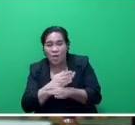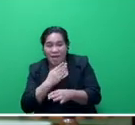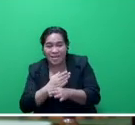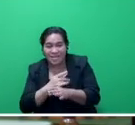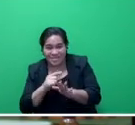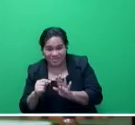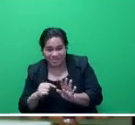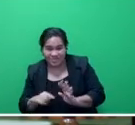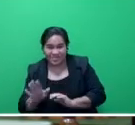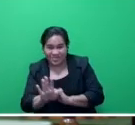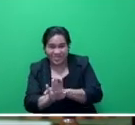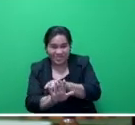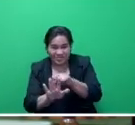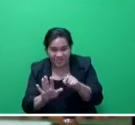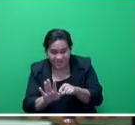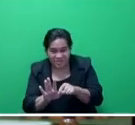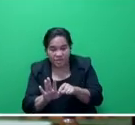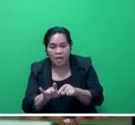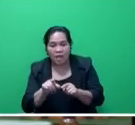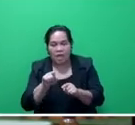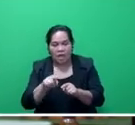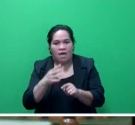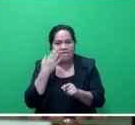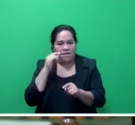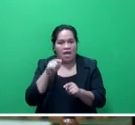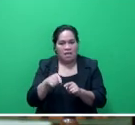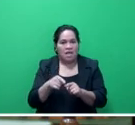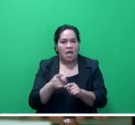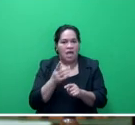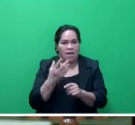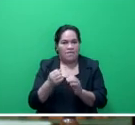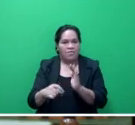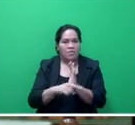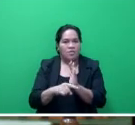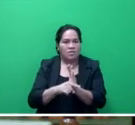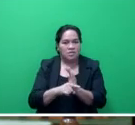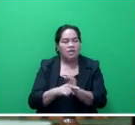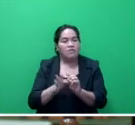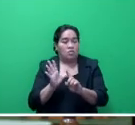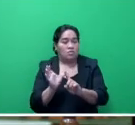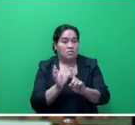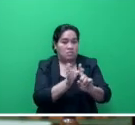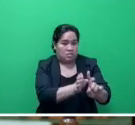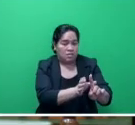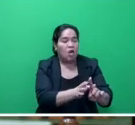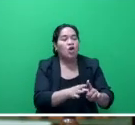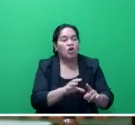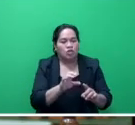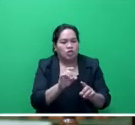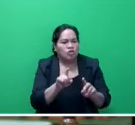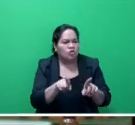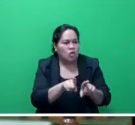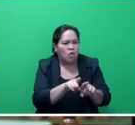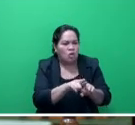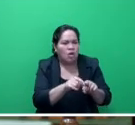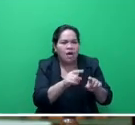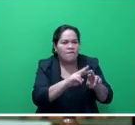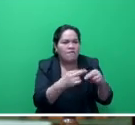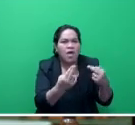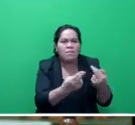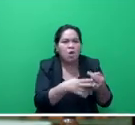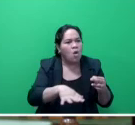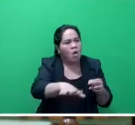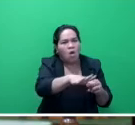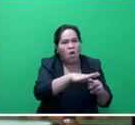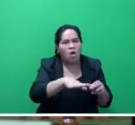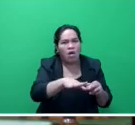being identified as a primary or secondary contact of an infected person. The provision of household packs is currently outsourced to New World Supermarket and